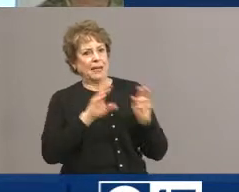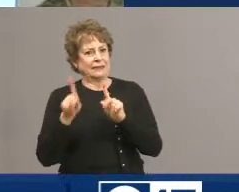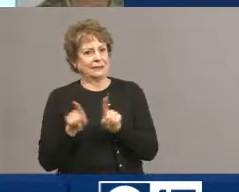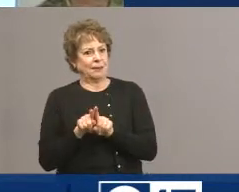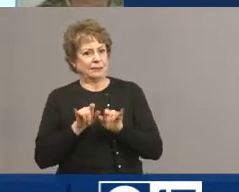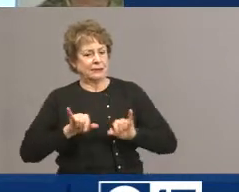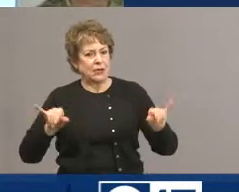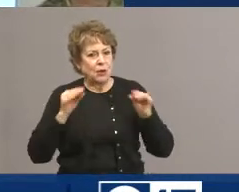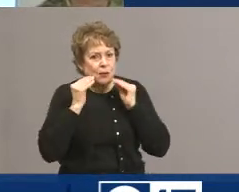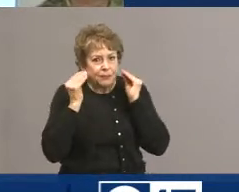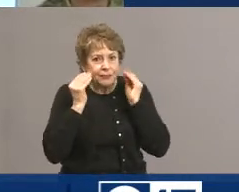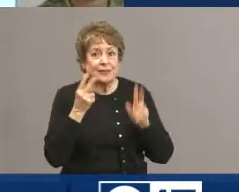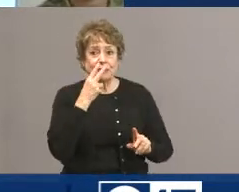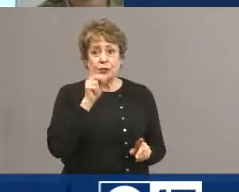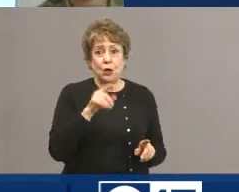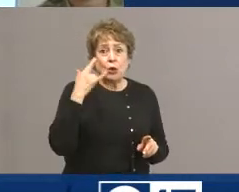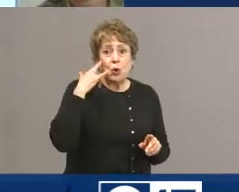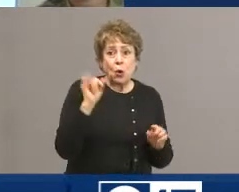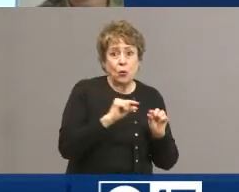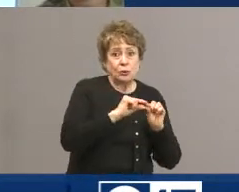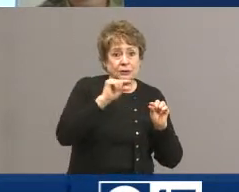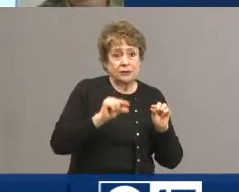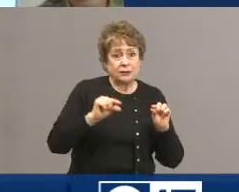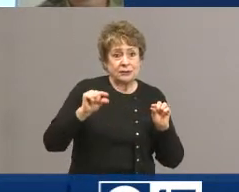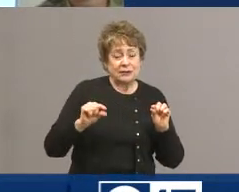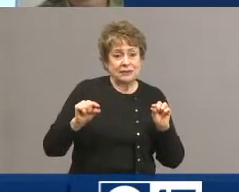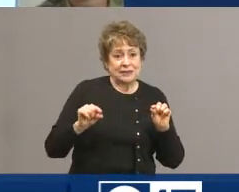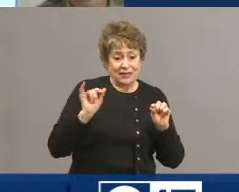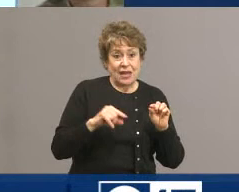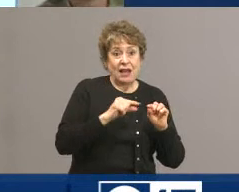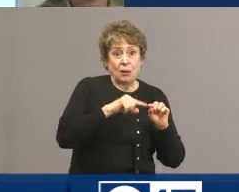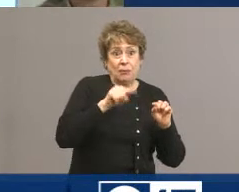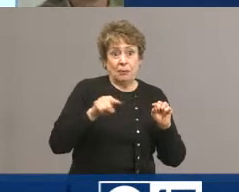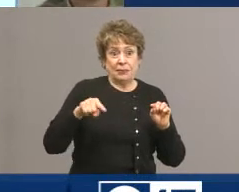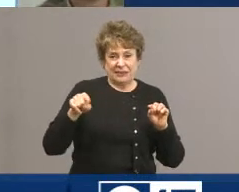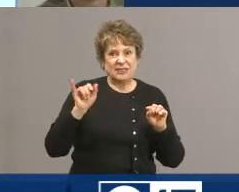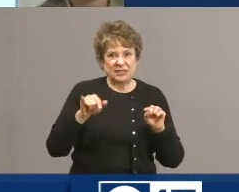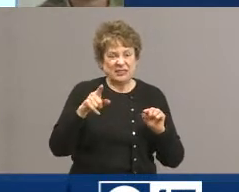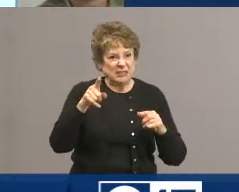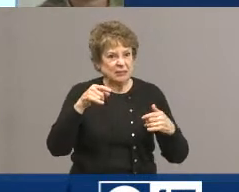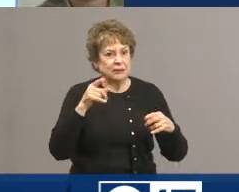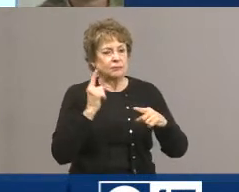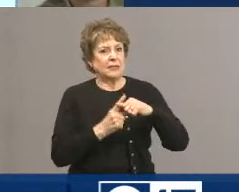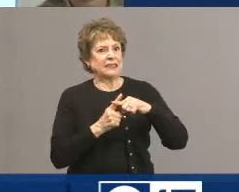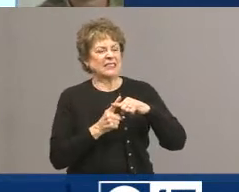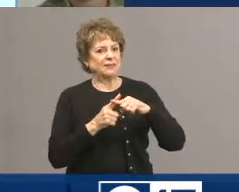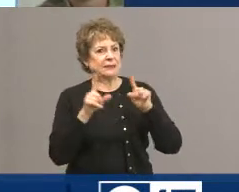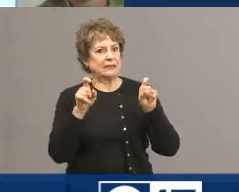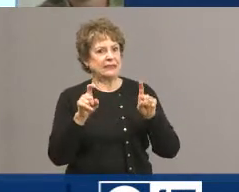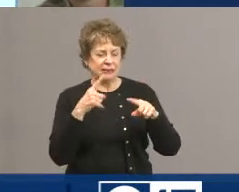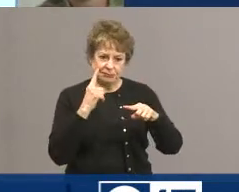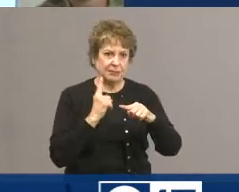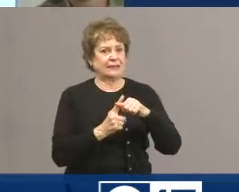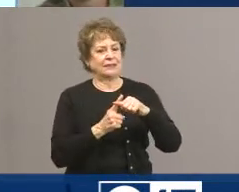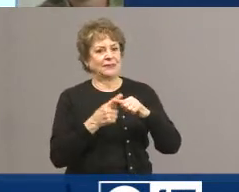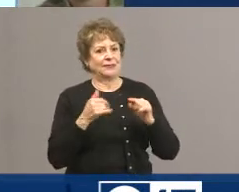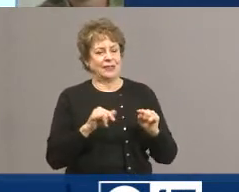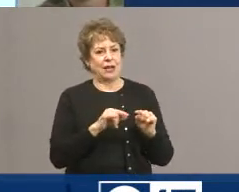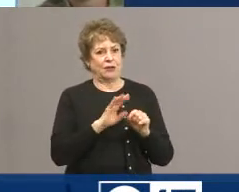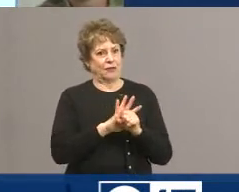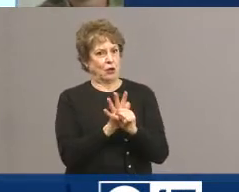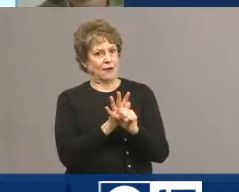we've got more tests. We have more positive cases. And an increase in positive cases demonstrates that we have